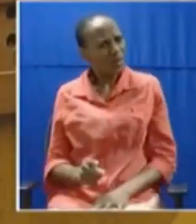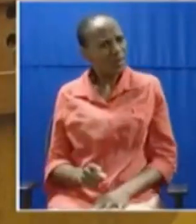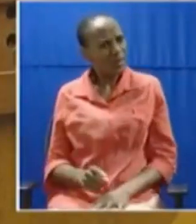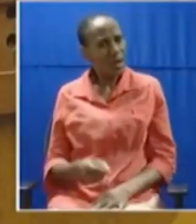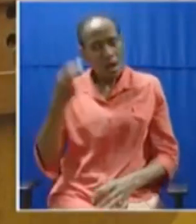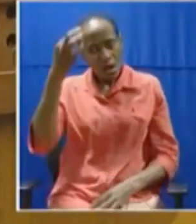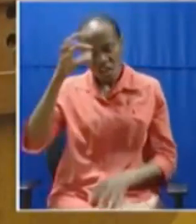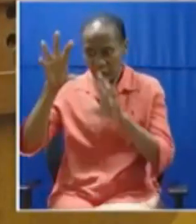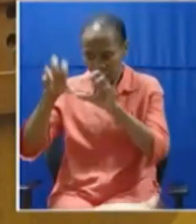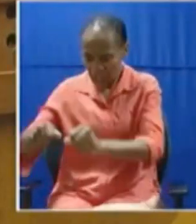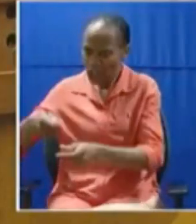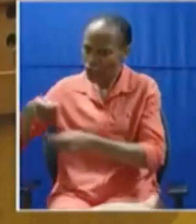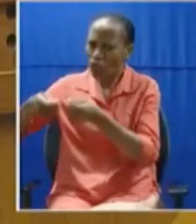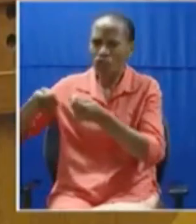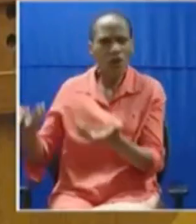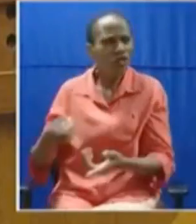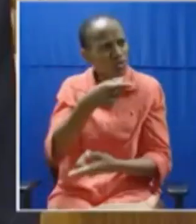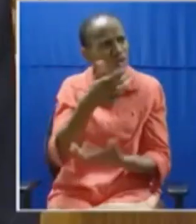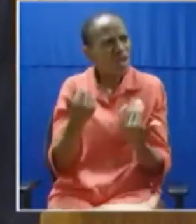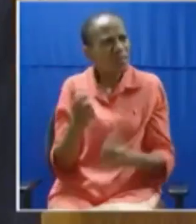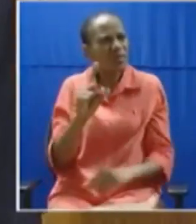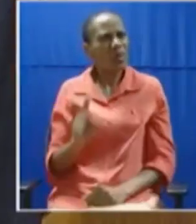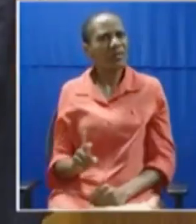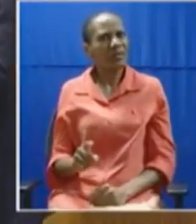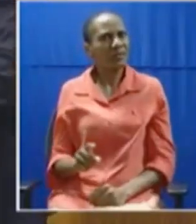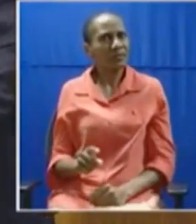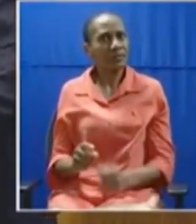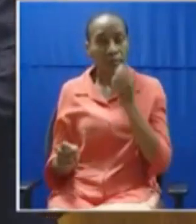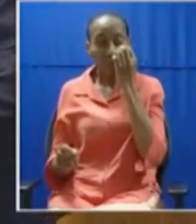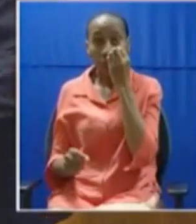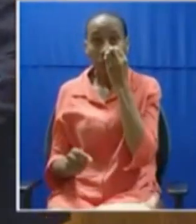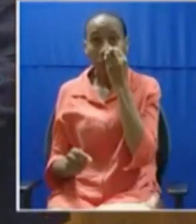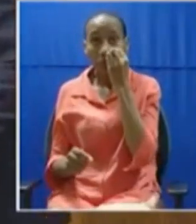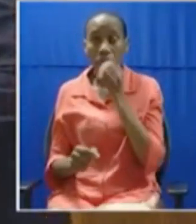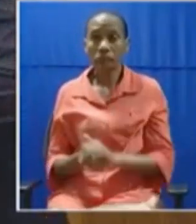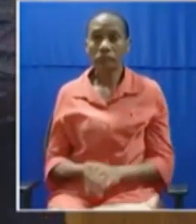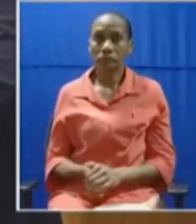capture even long before that term was coined?